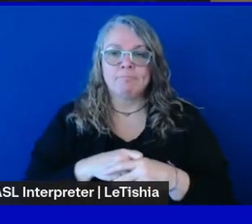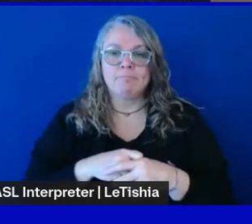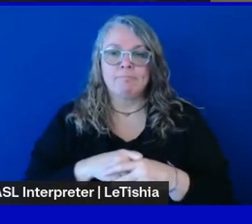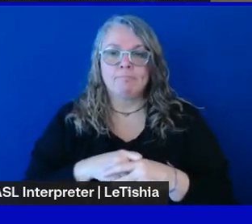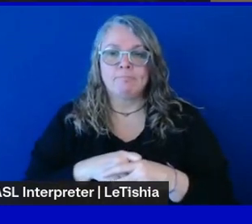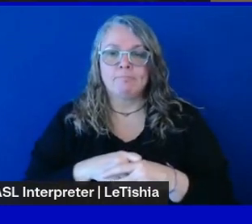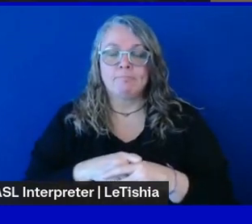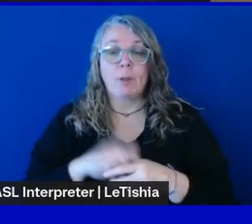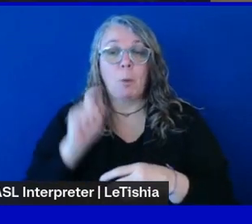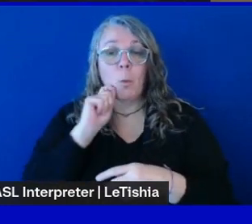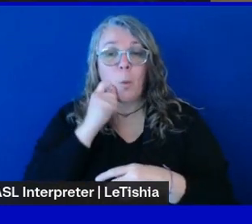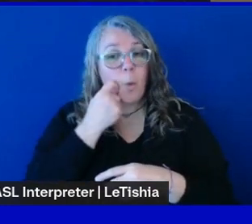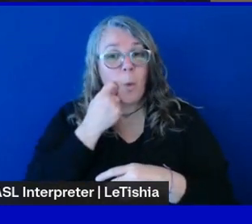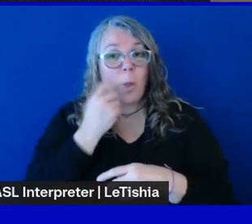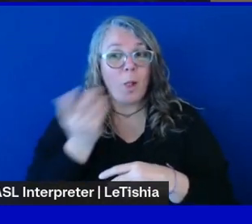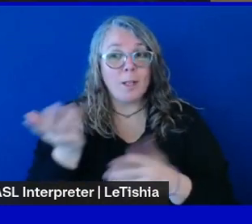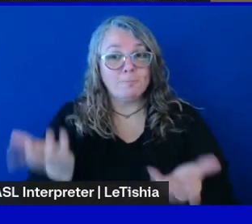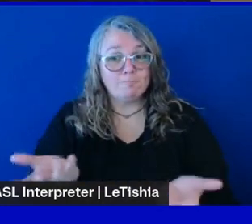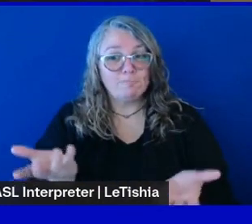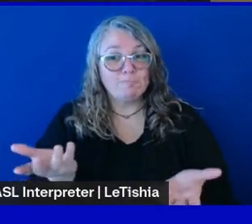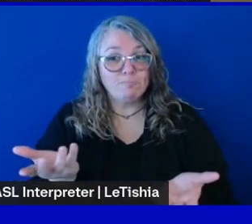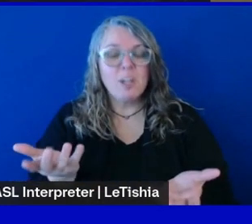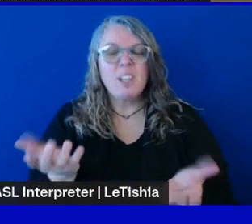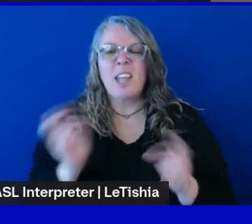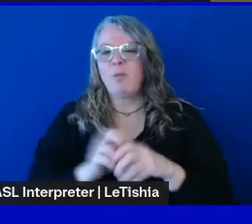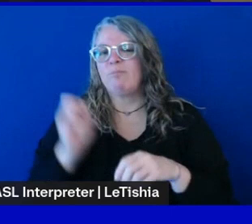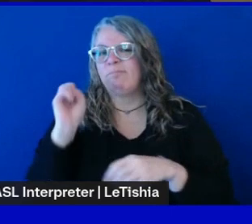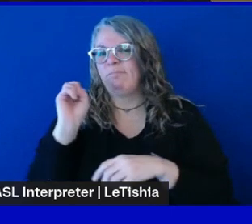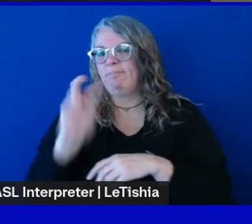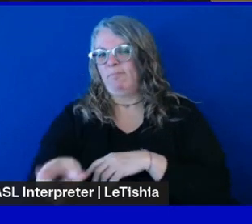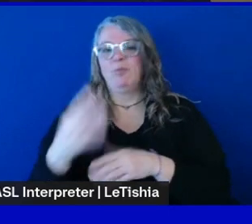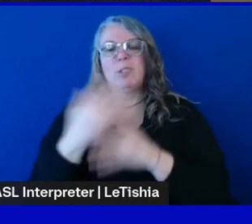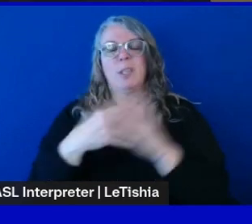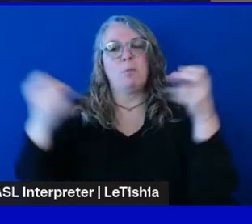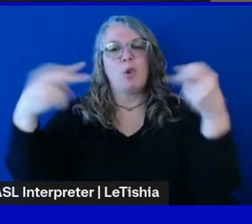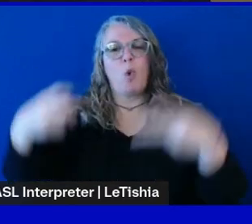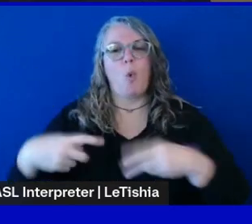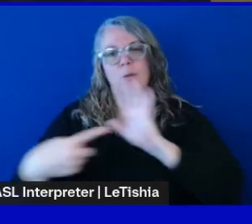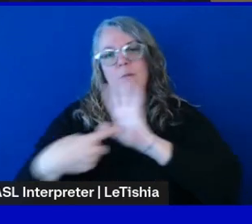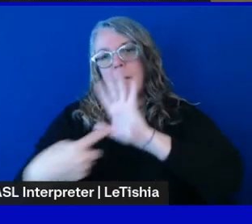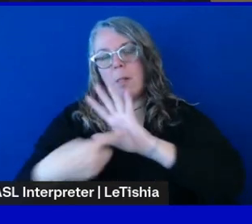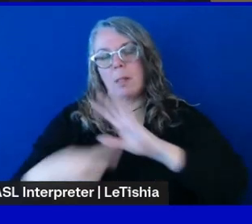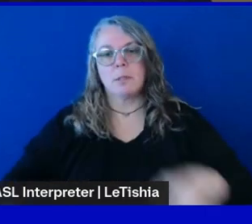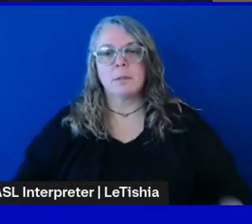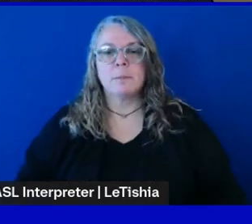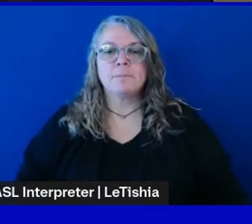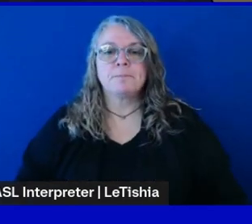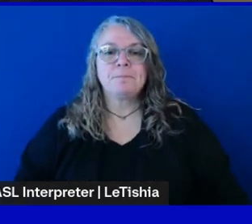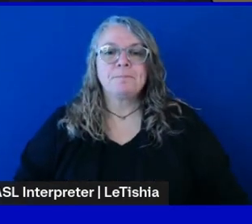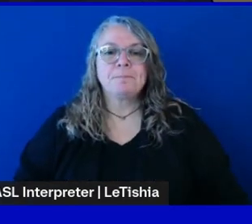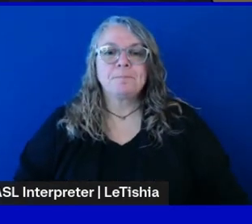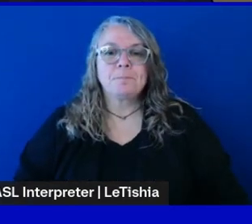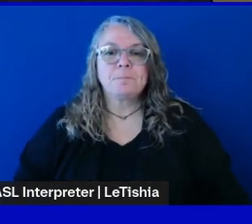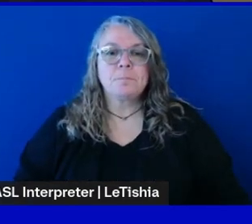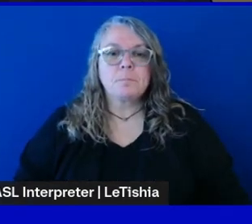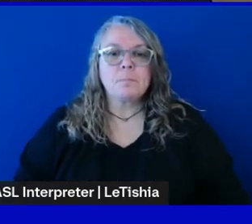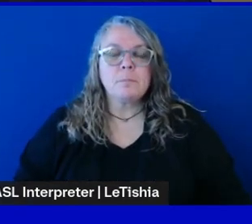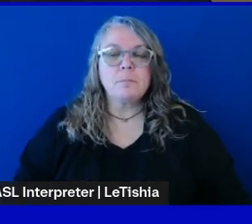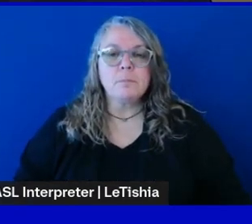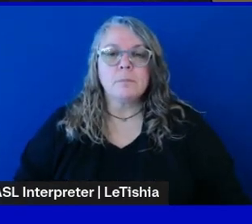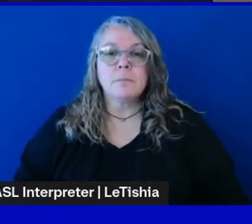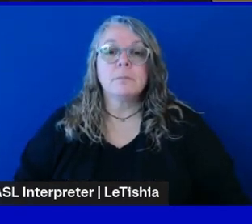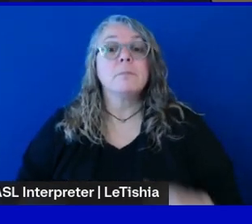Cool. So let's jump quickly into some code examples. So really quickly, this